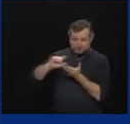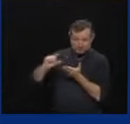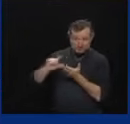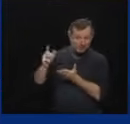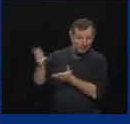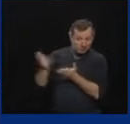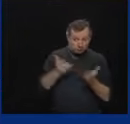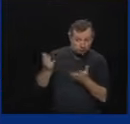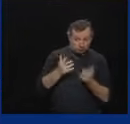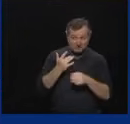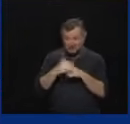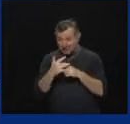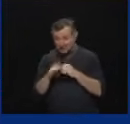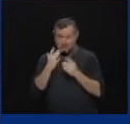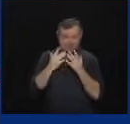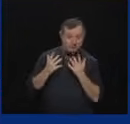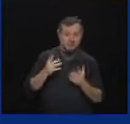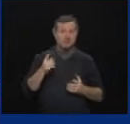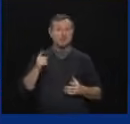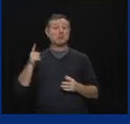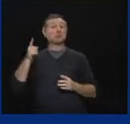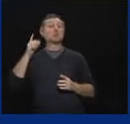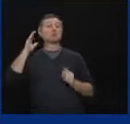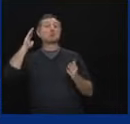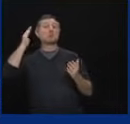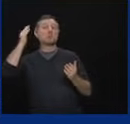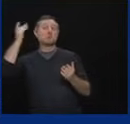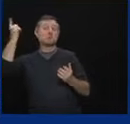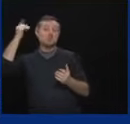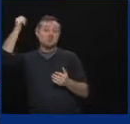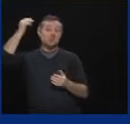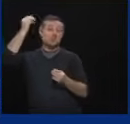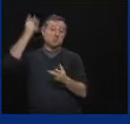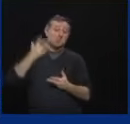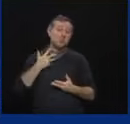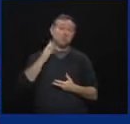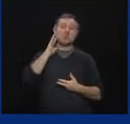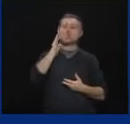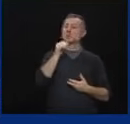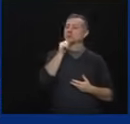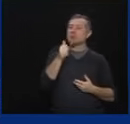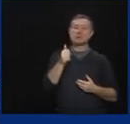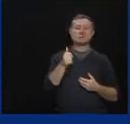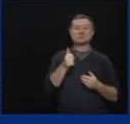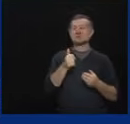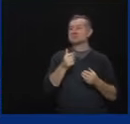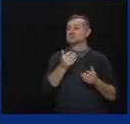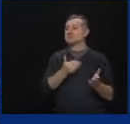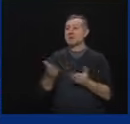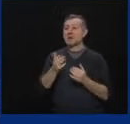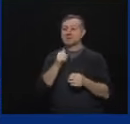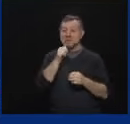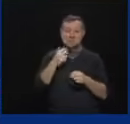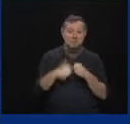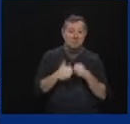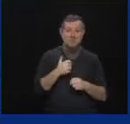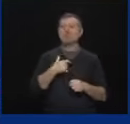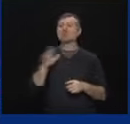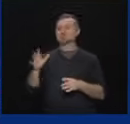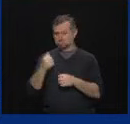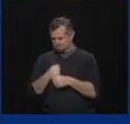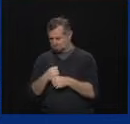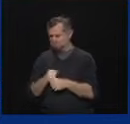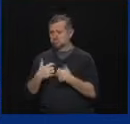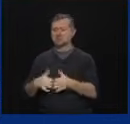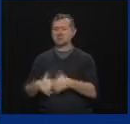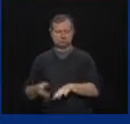is a spokesperson for Pfizer, but they assured me that there will not be a supply problem, that they have been ramping up, that they actually have